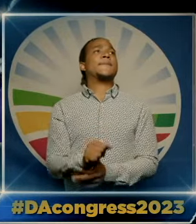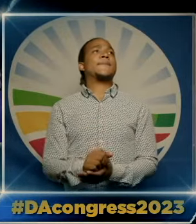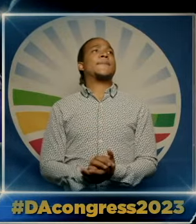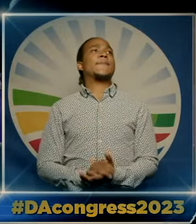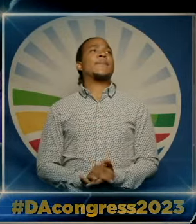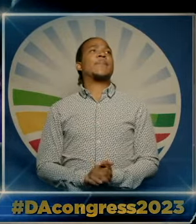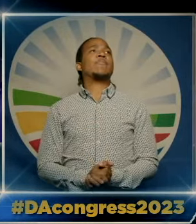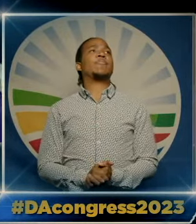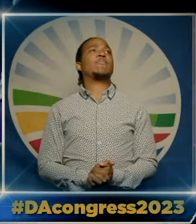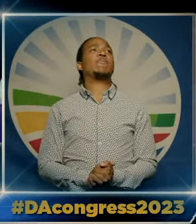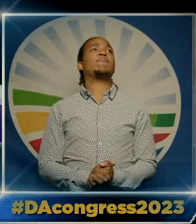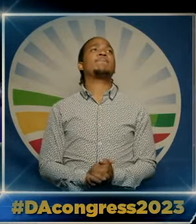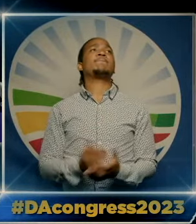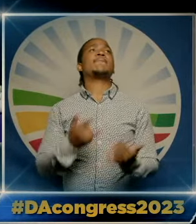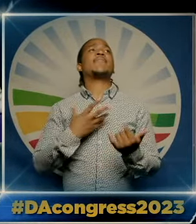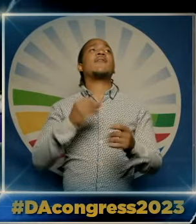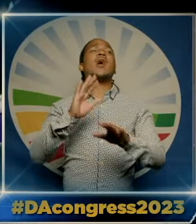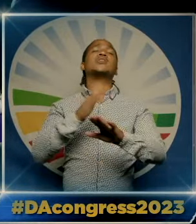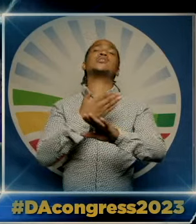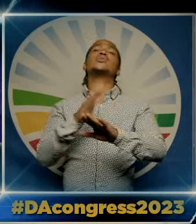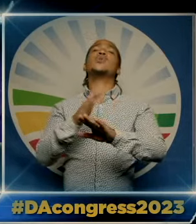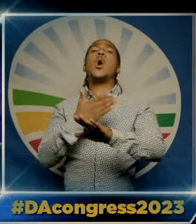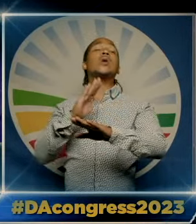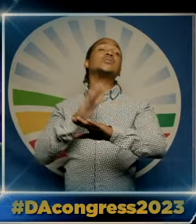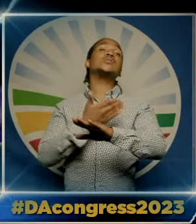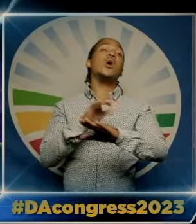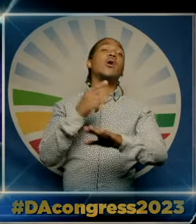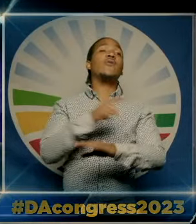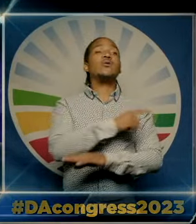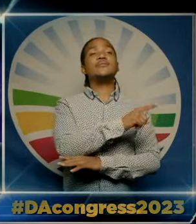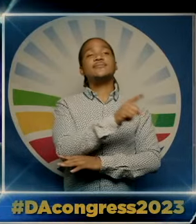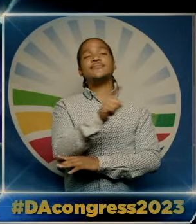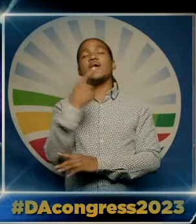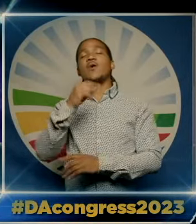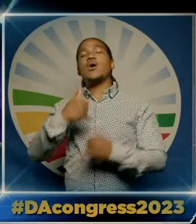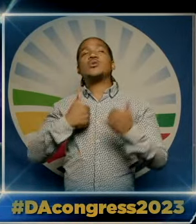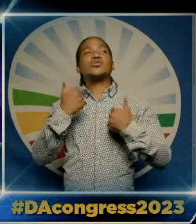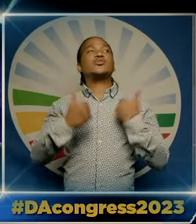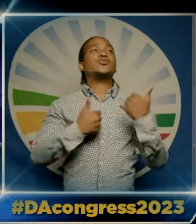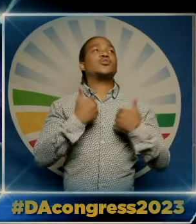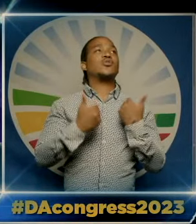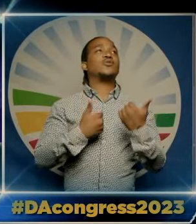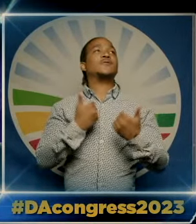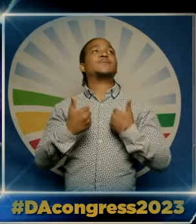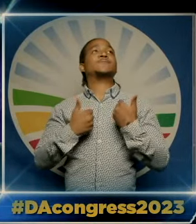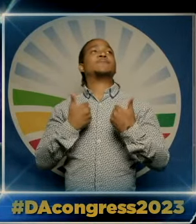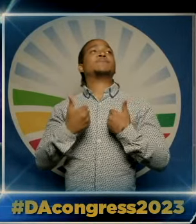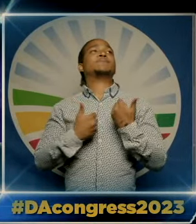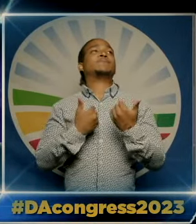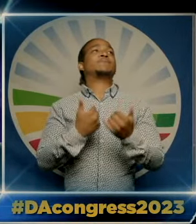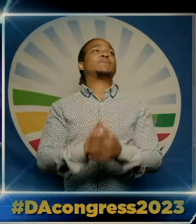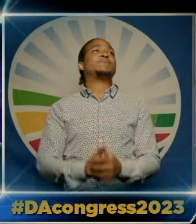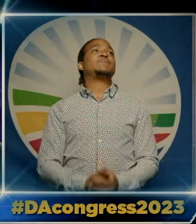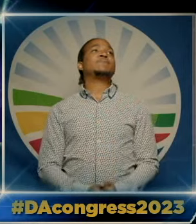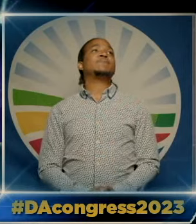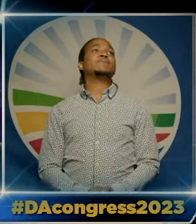I want to dedicate this song to each and every one of you. Hope you enjoy it. It's called Make It Easy.